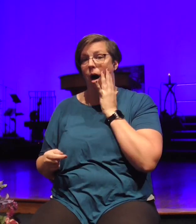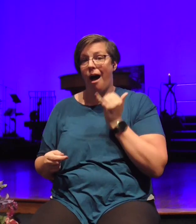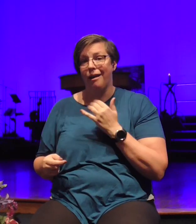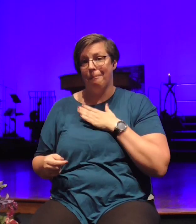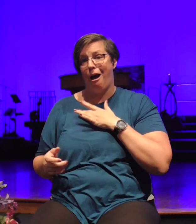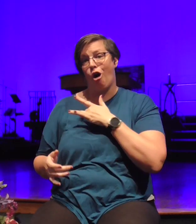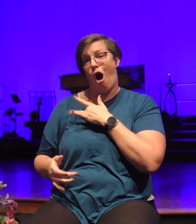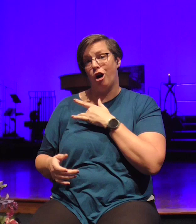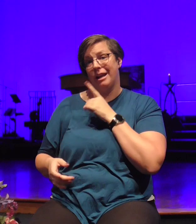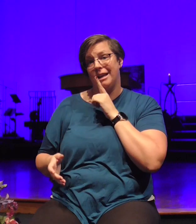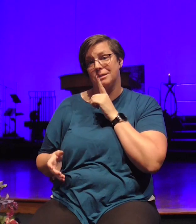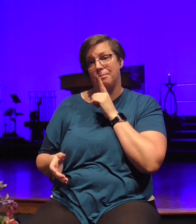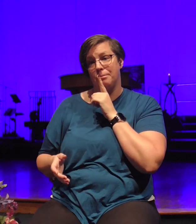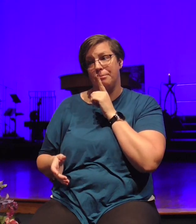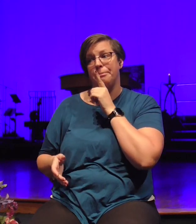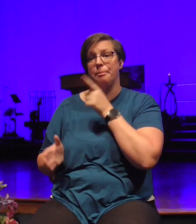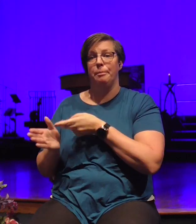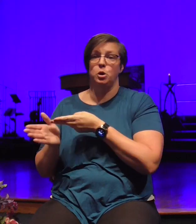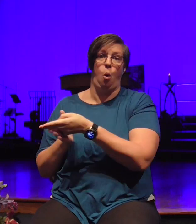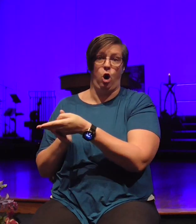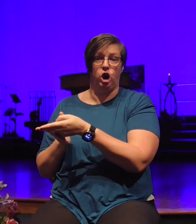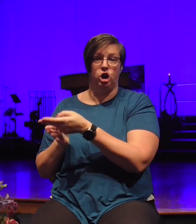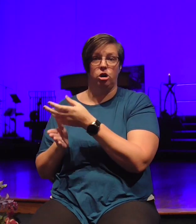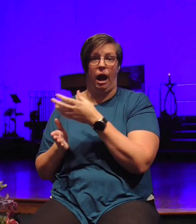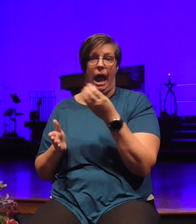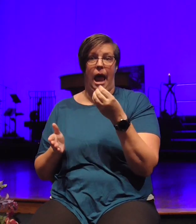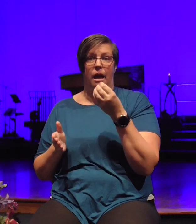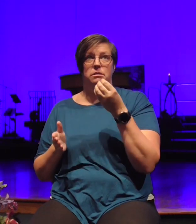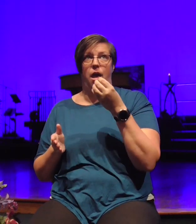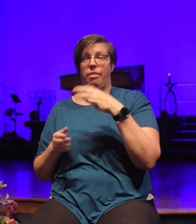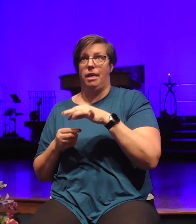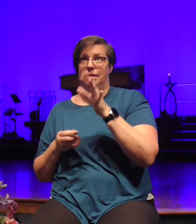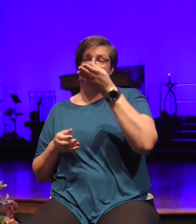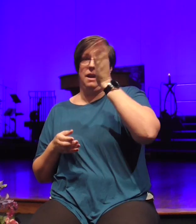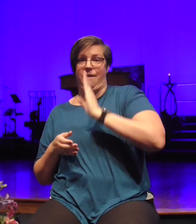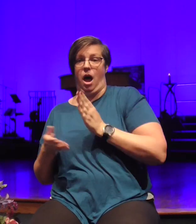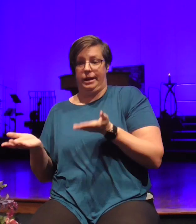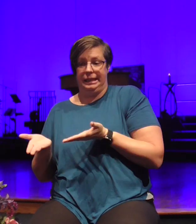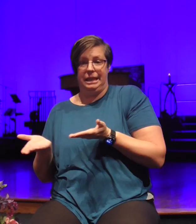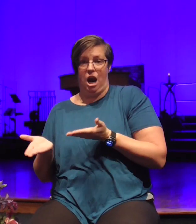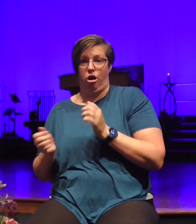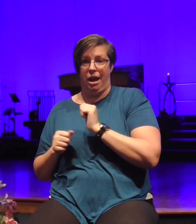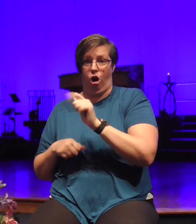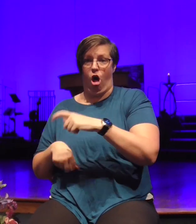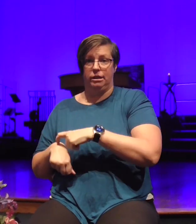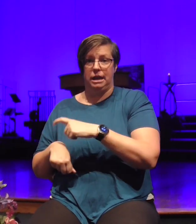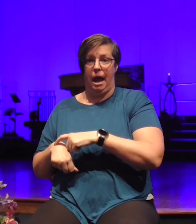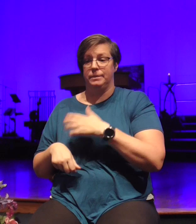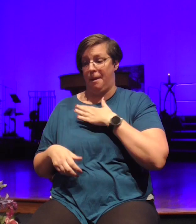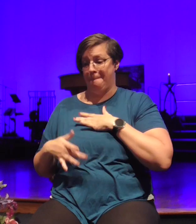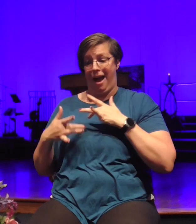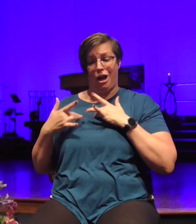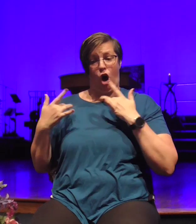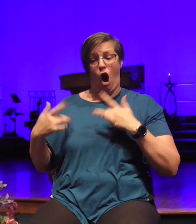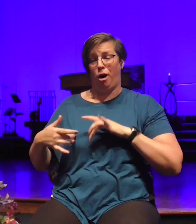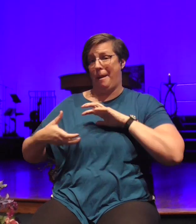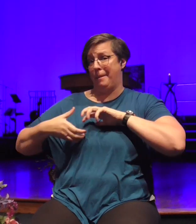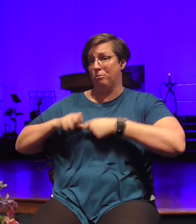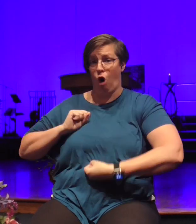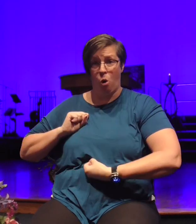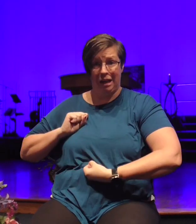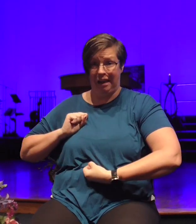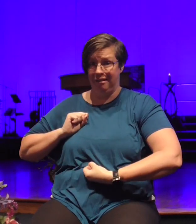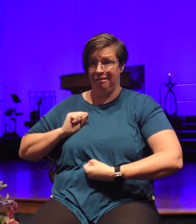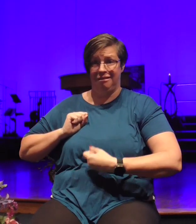and my heart is sourced by the divine at all times. Even though my heart may be broken with the loss I've experienced, or